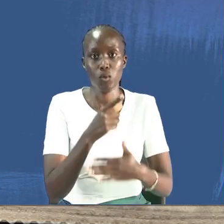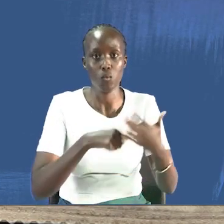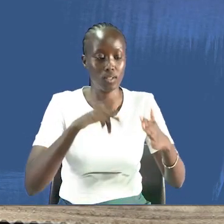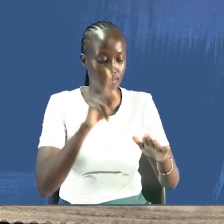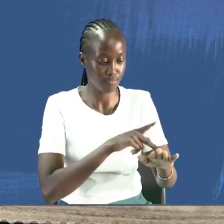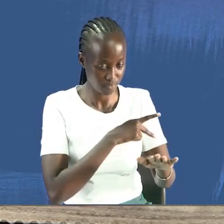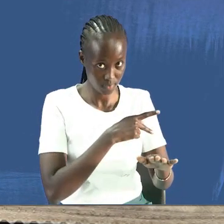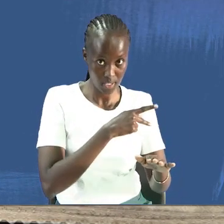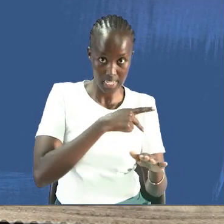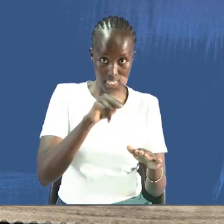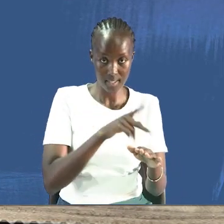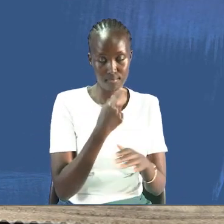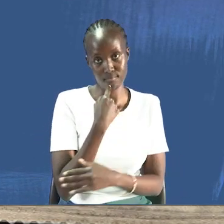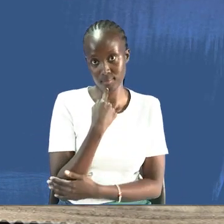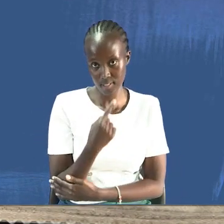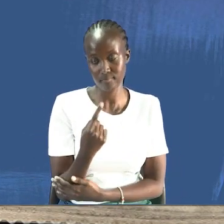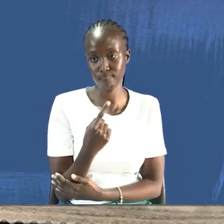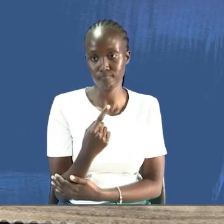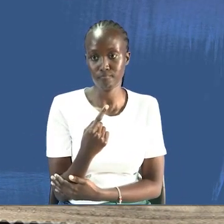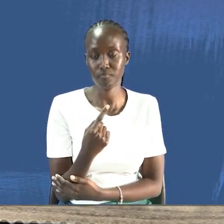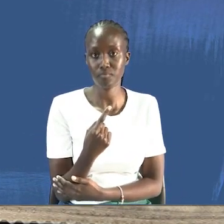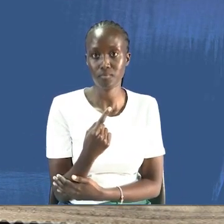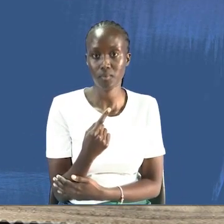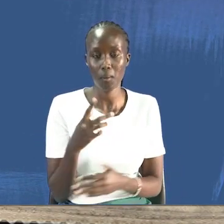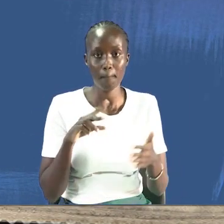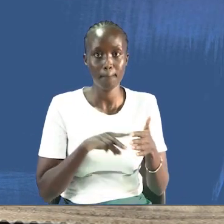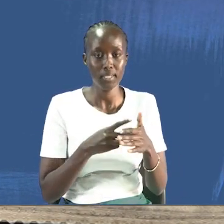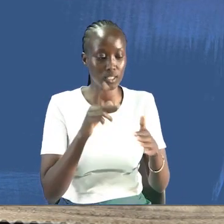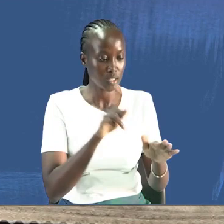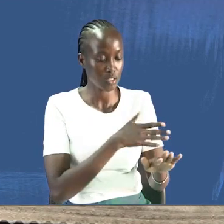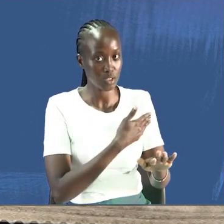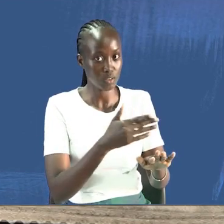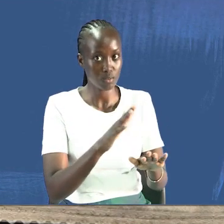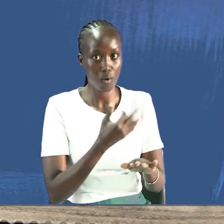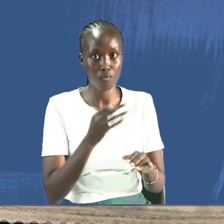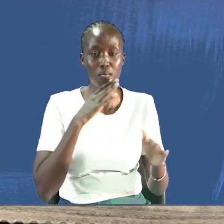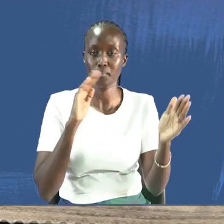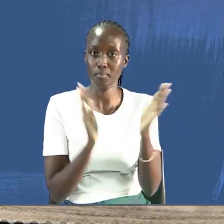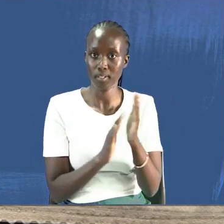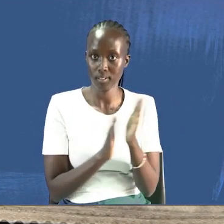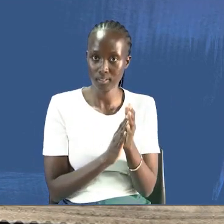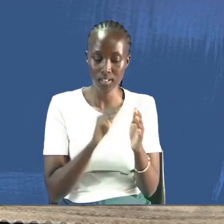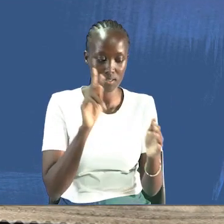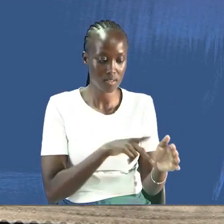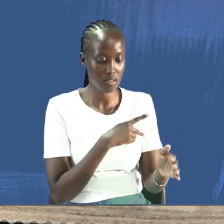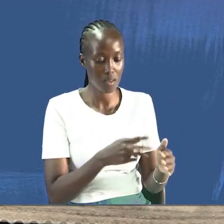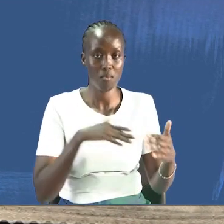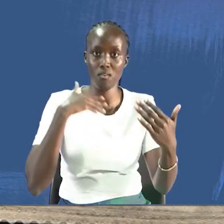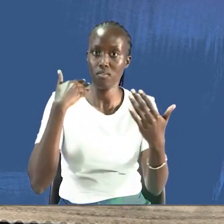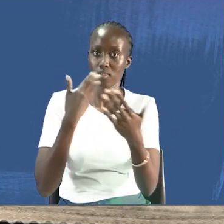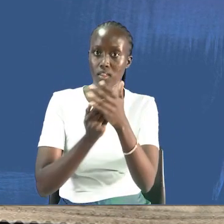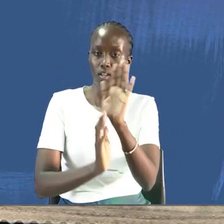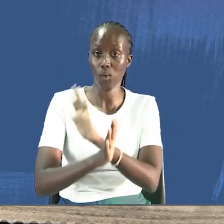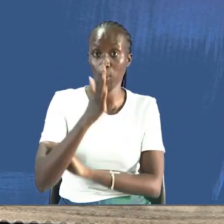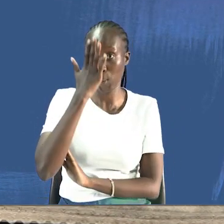who happens to be David, is talking about. You know, it's a psalm of praise, a psalm of thanksgiving.